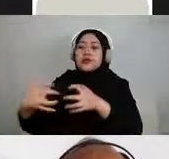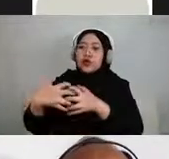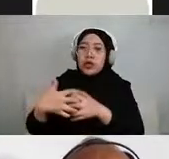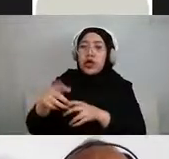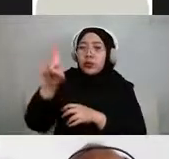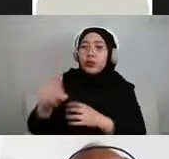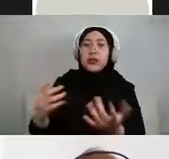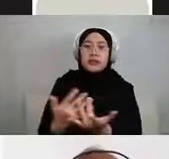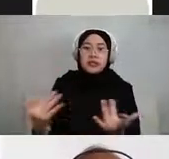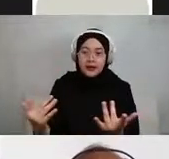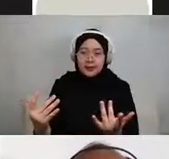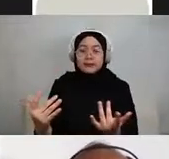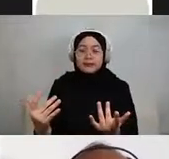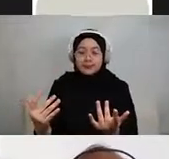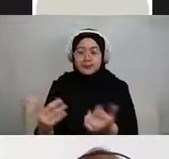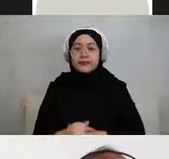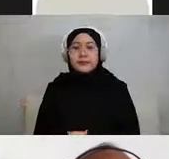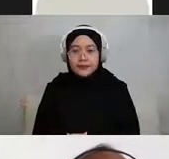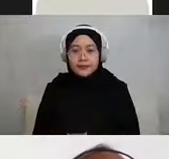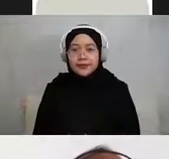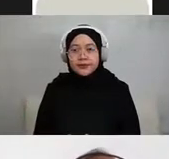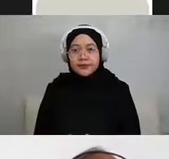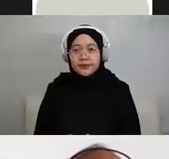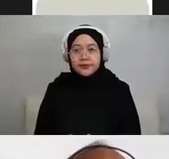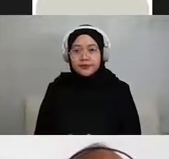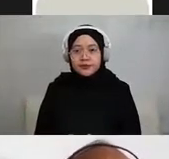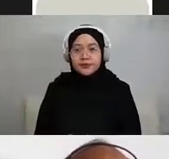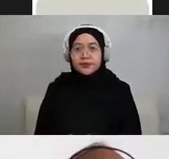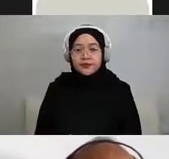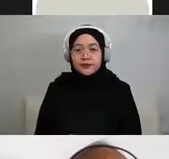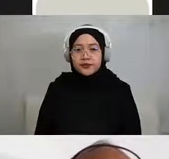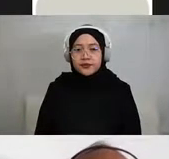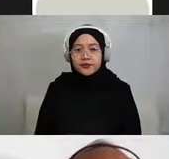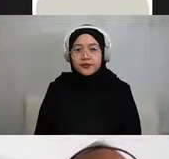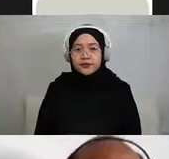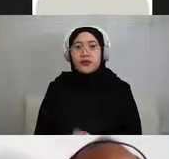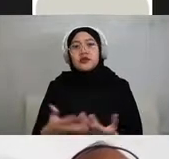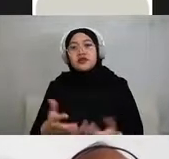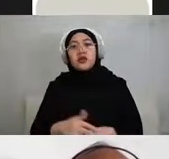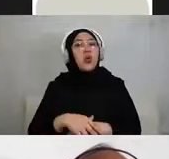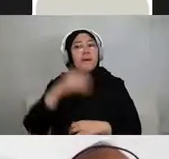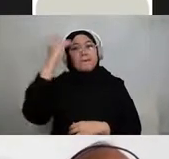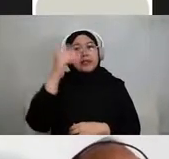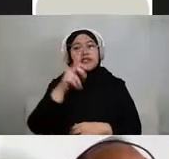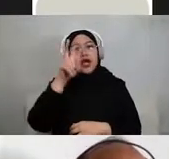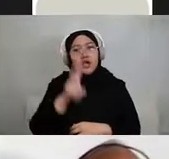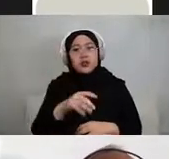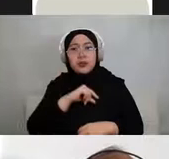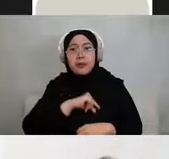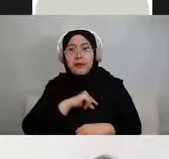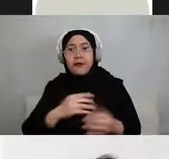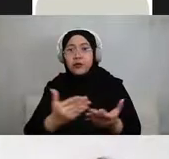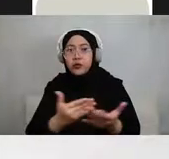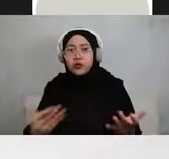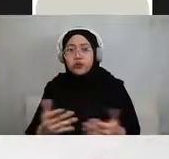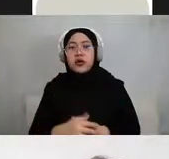it should be supported by the finance and all. For this, a very good, well thought viability gap funding